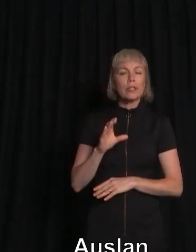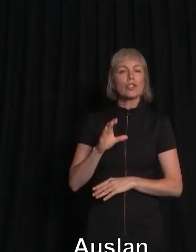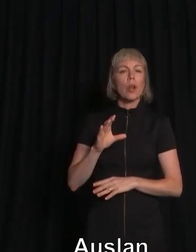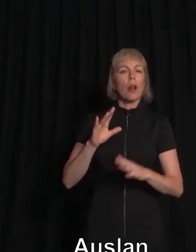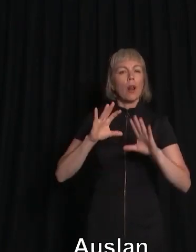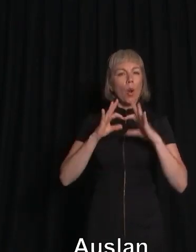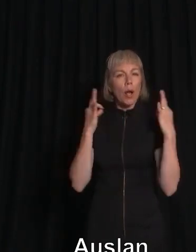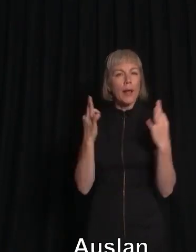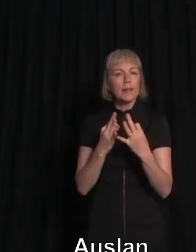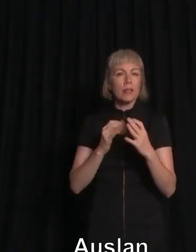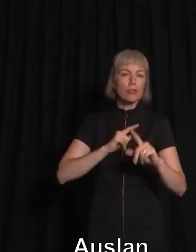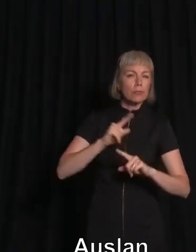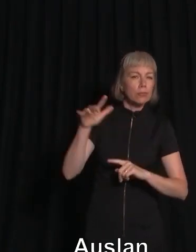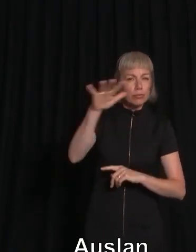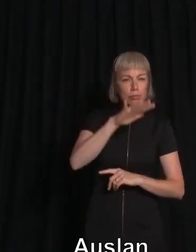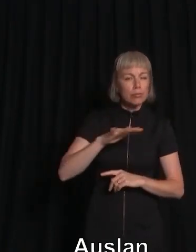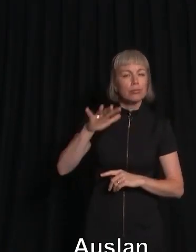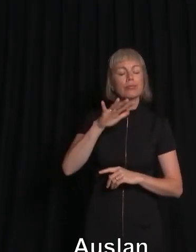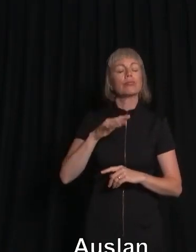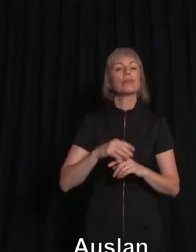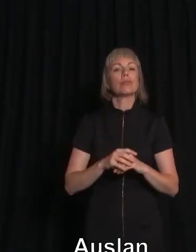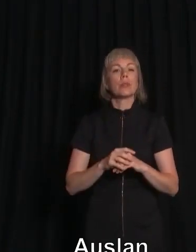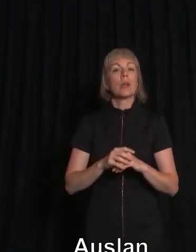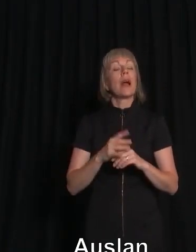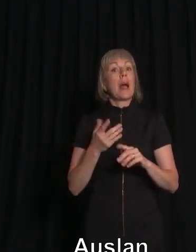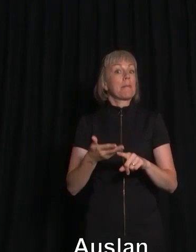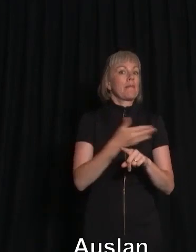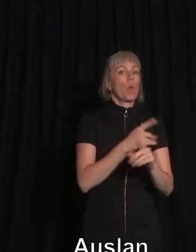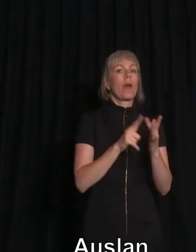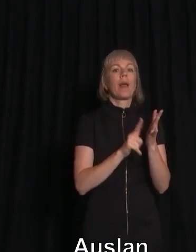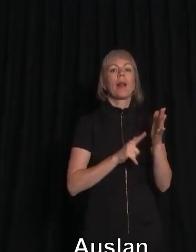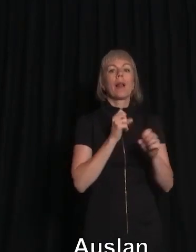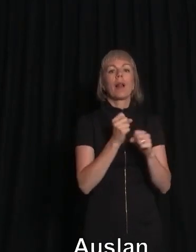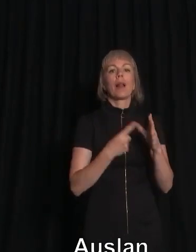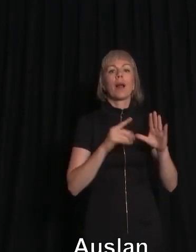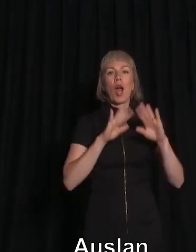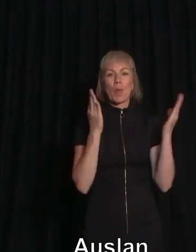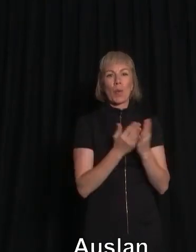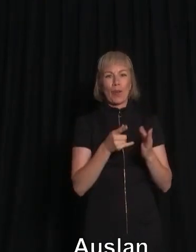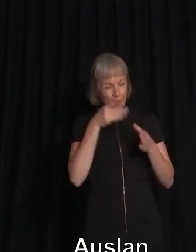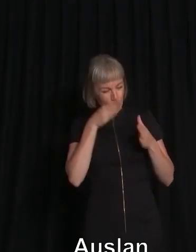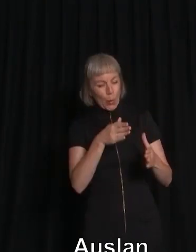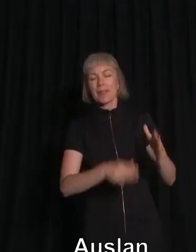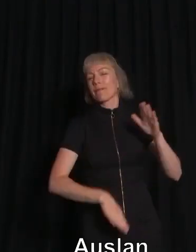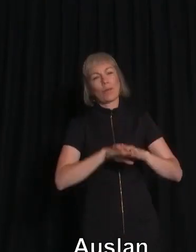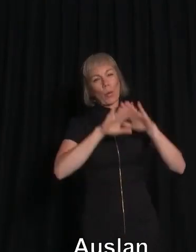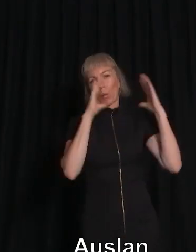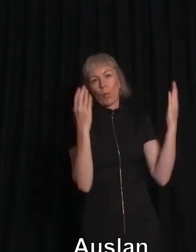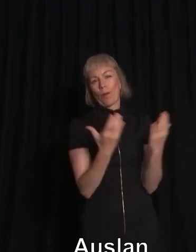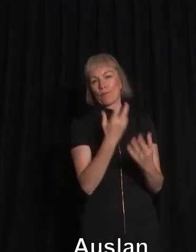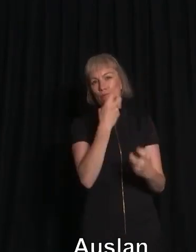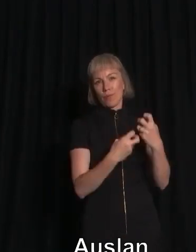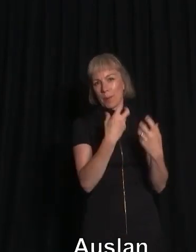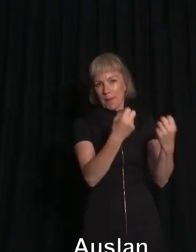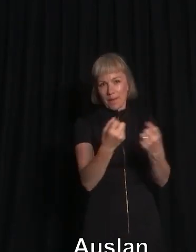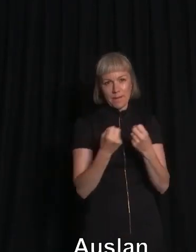Asia. And before that, I was at ILGA World, looking at the whole world. And it's, what's really striking to me is